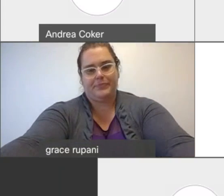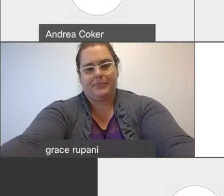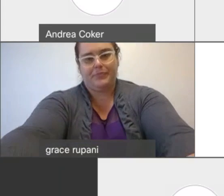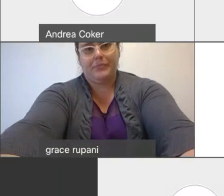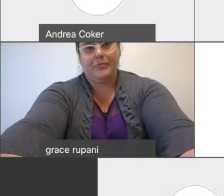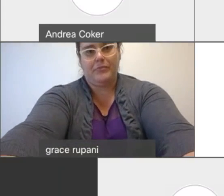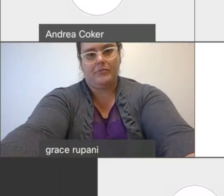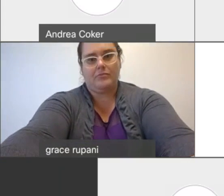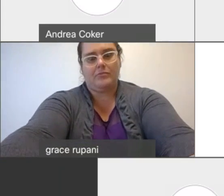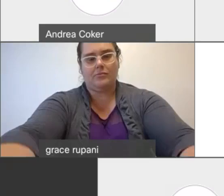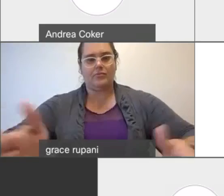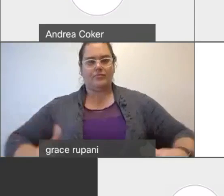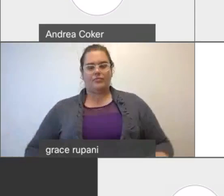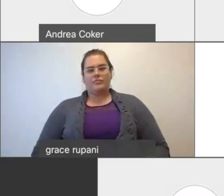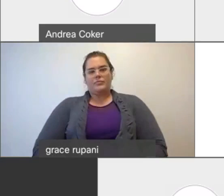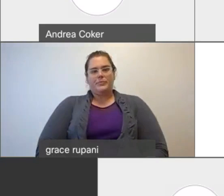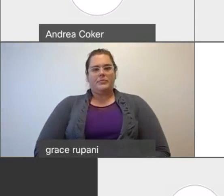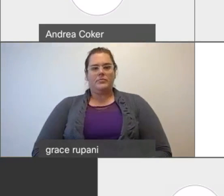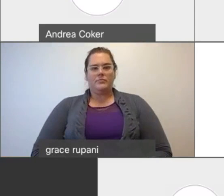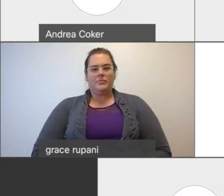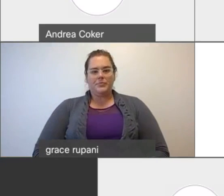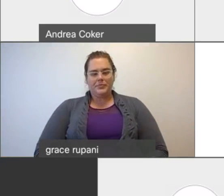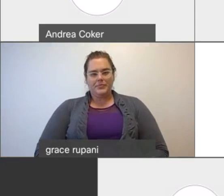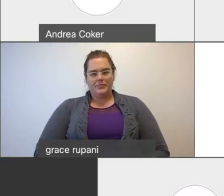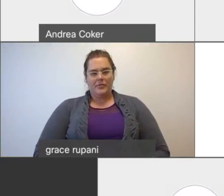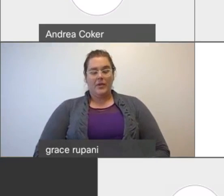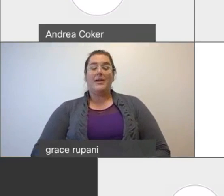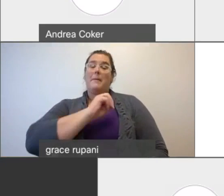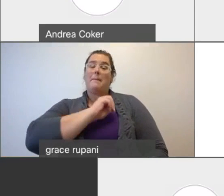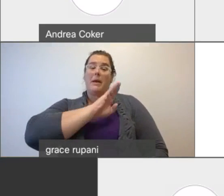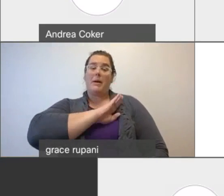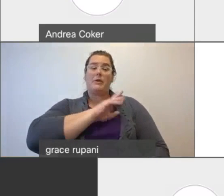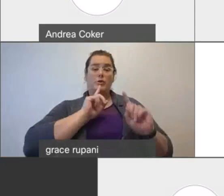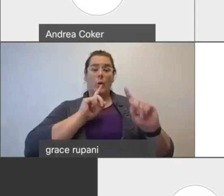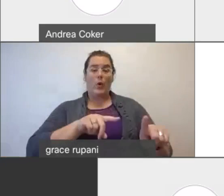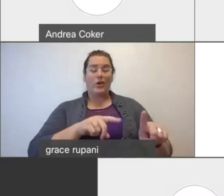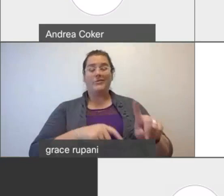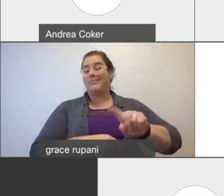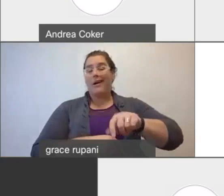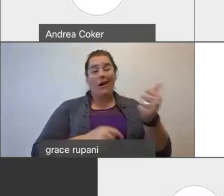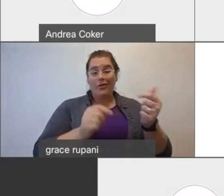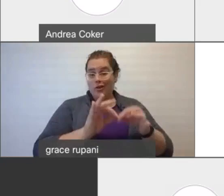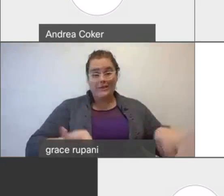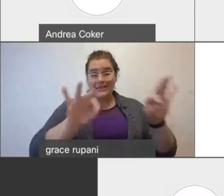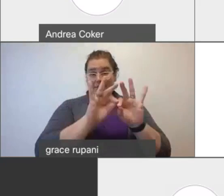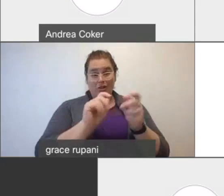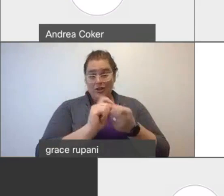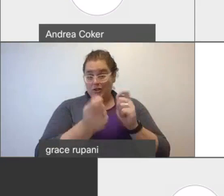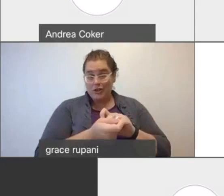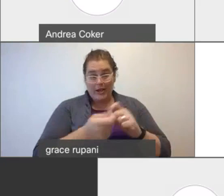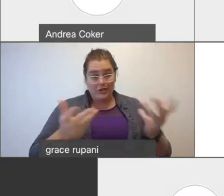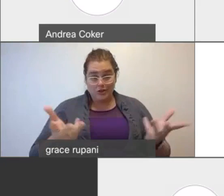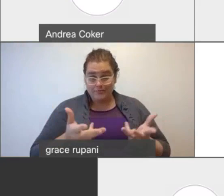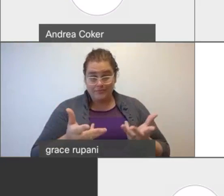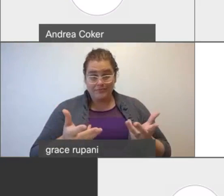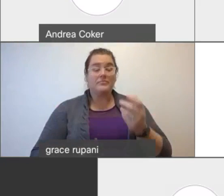The other significant aspect of the mayor's order is that